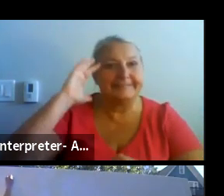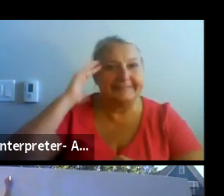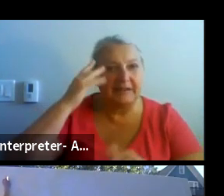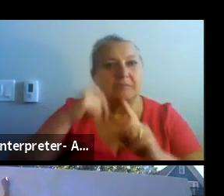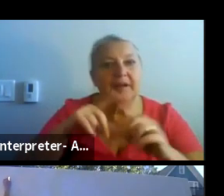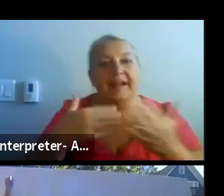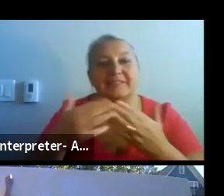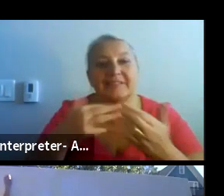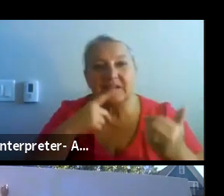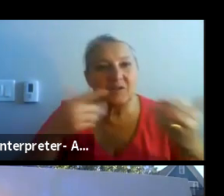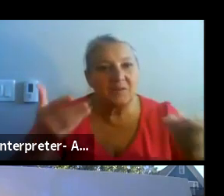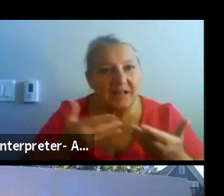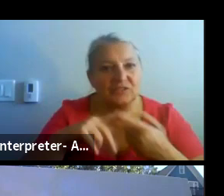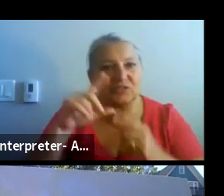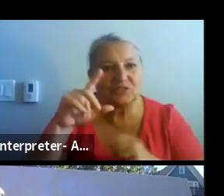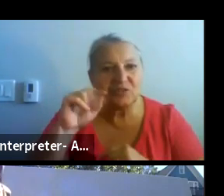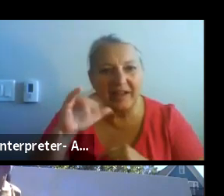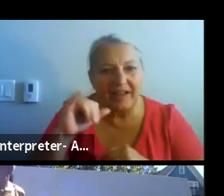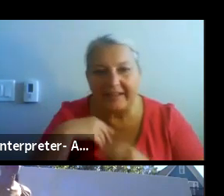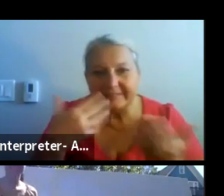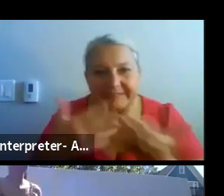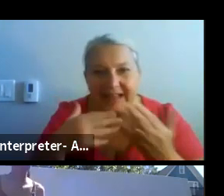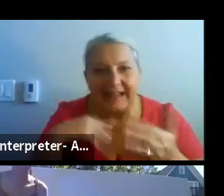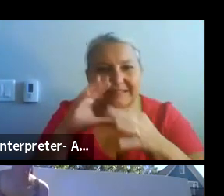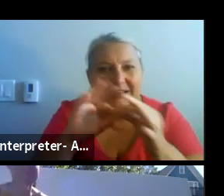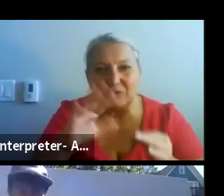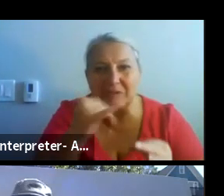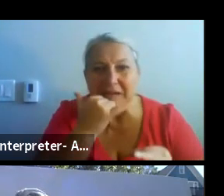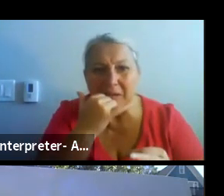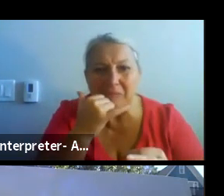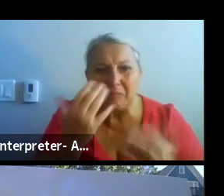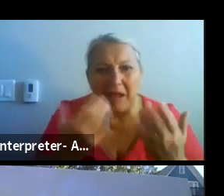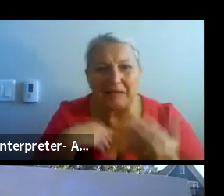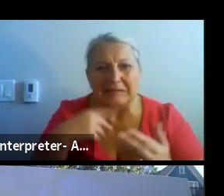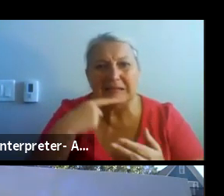Tarare, junk, if I said your name wrong, I'm so sorry.